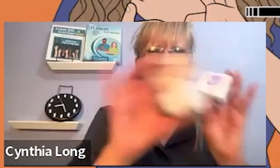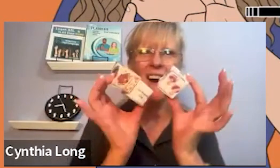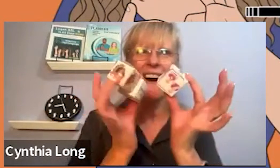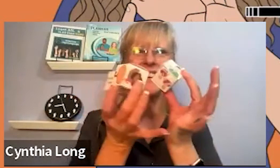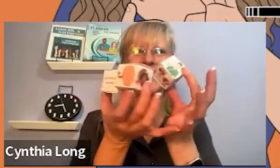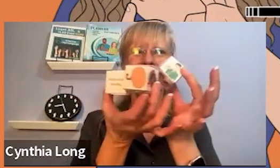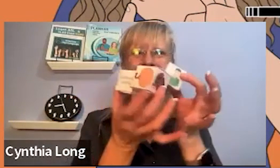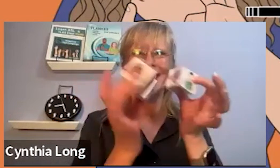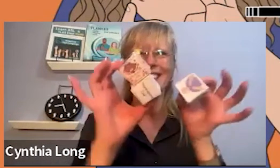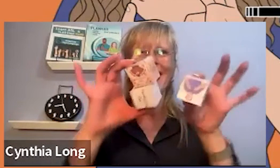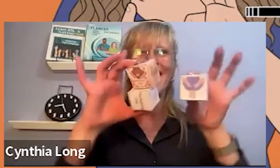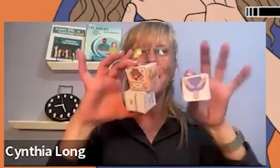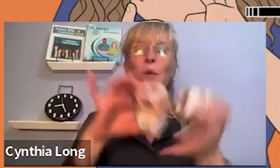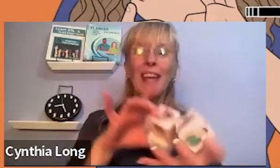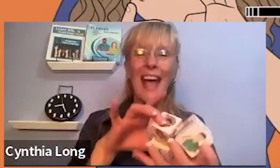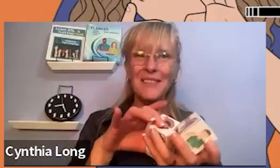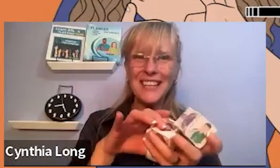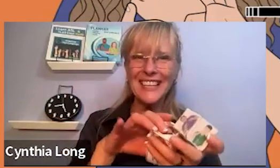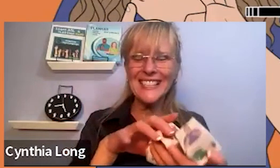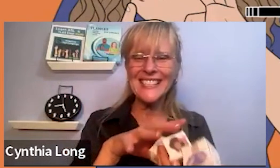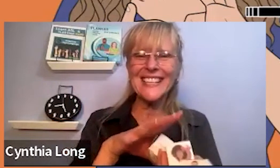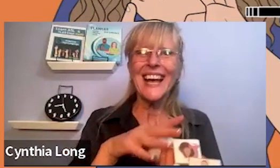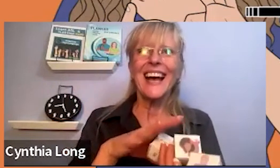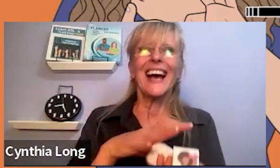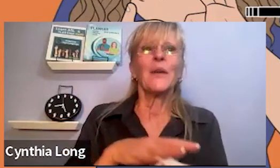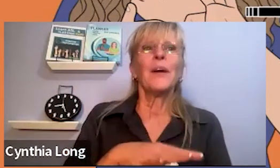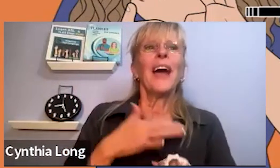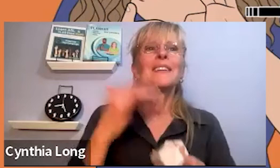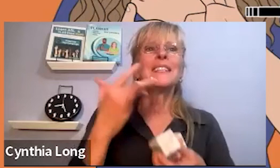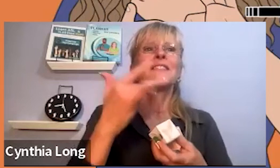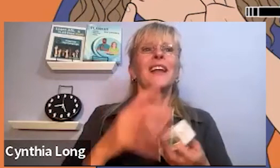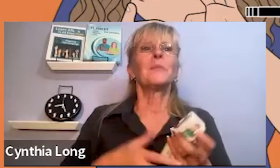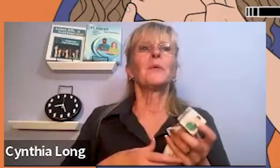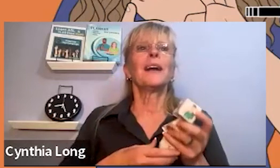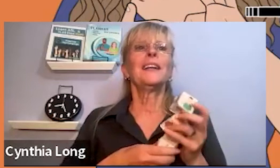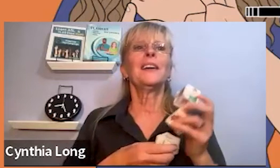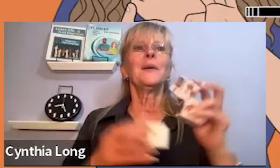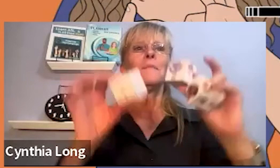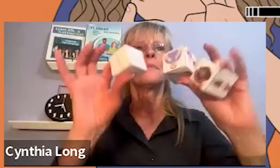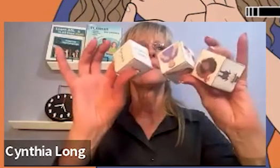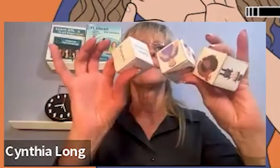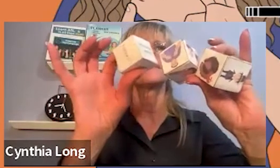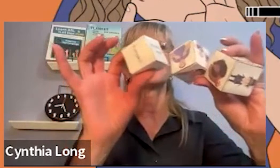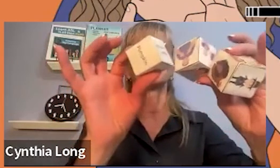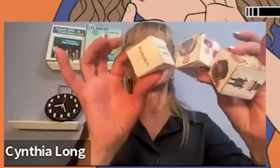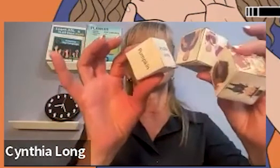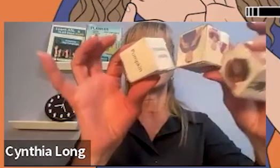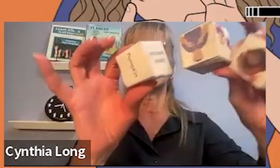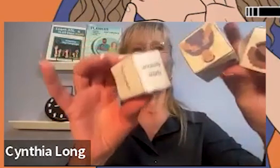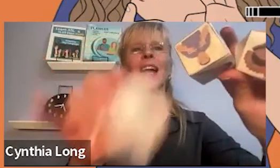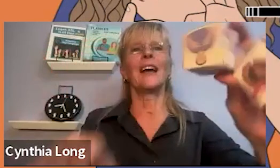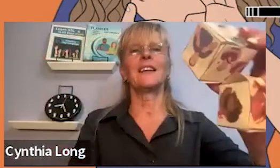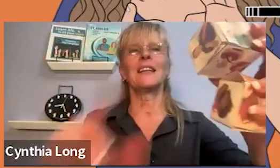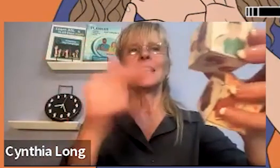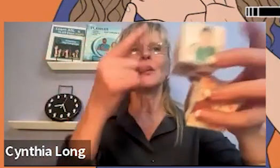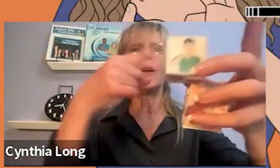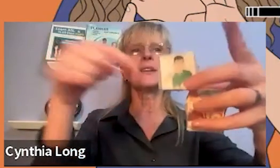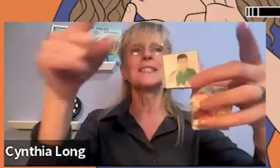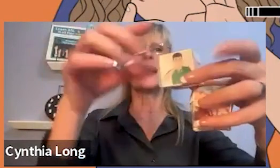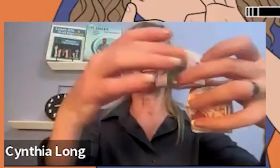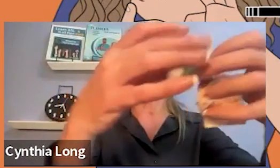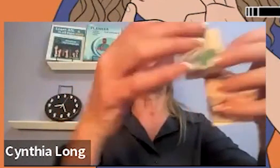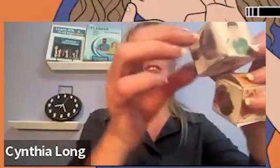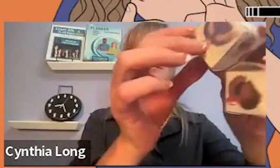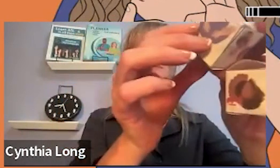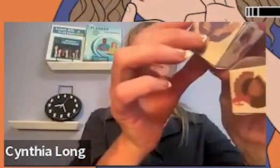here. Yes, we have these. We have these available right here. Okay, and these are